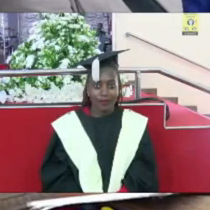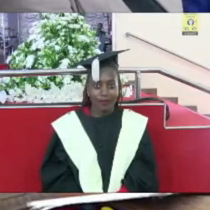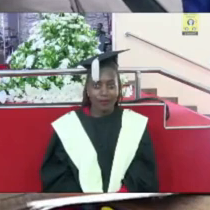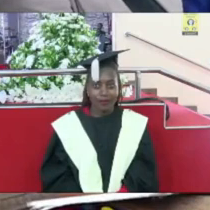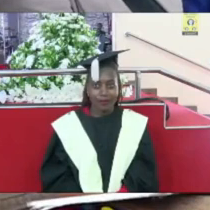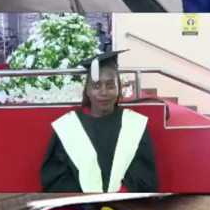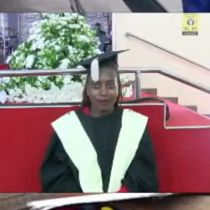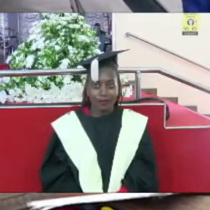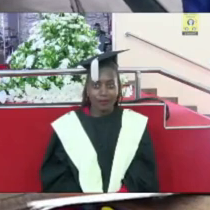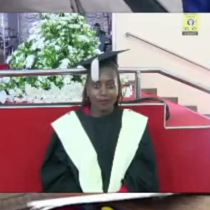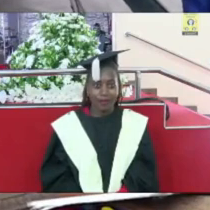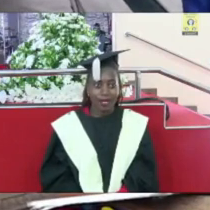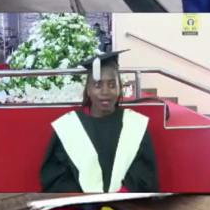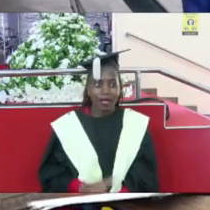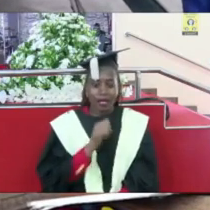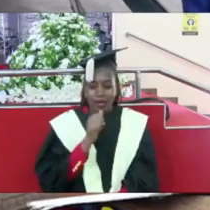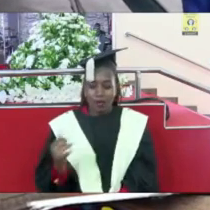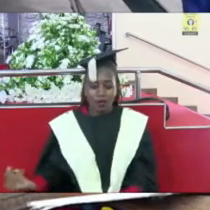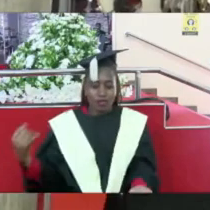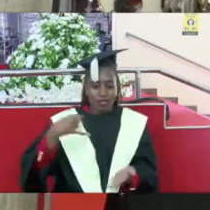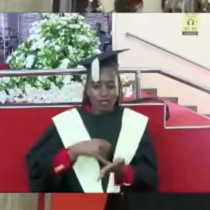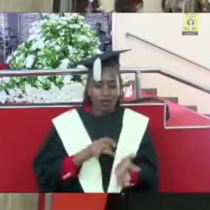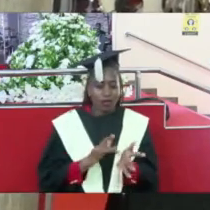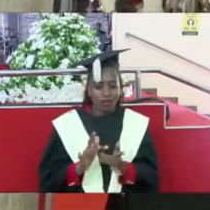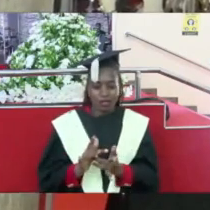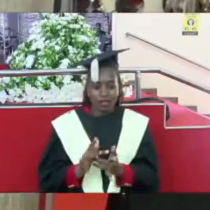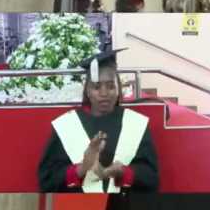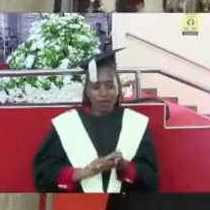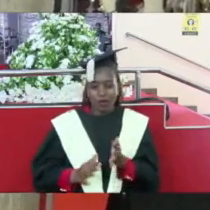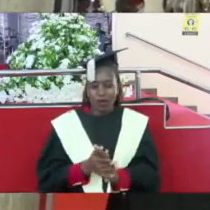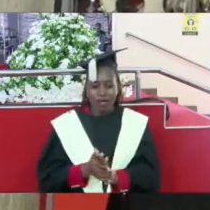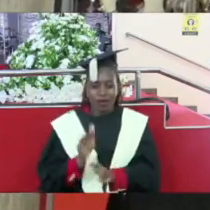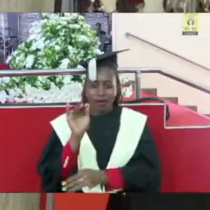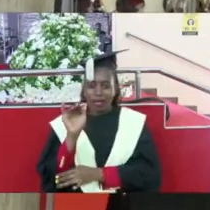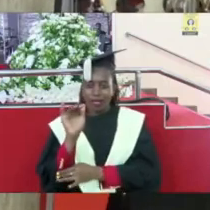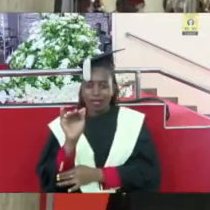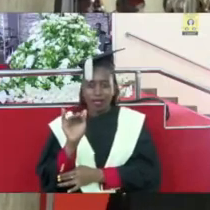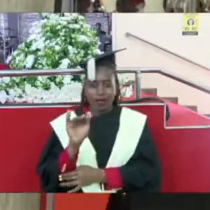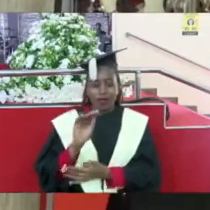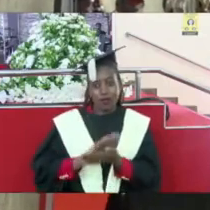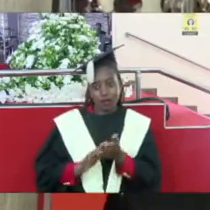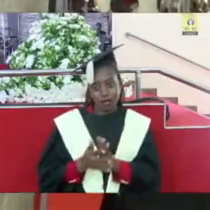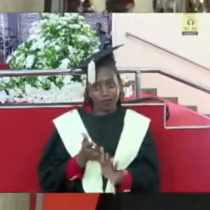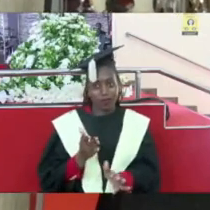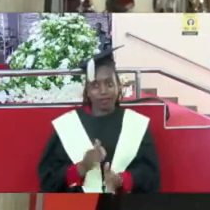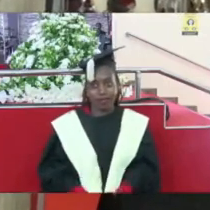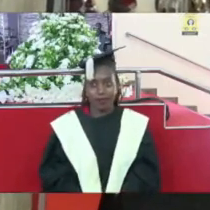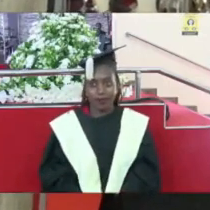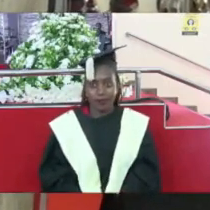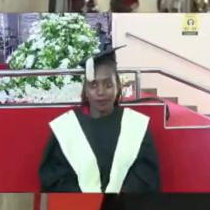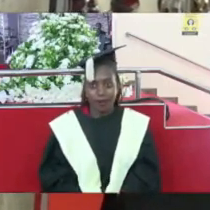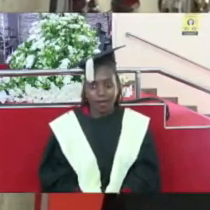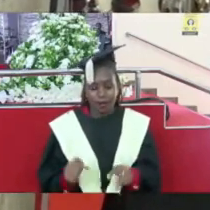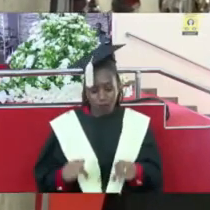Usimweke Yesu bila kutubu hiyo hadithi. Do not put Jesus without repenting that sin. Nilikuambia, today I want to speak to my